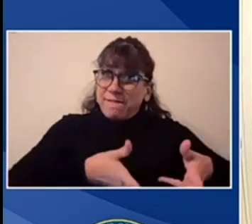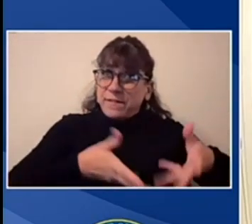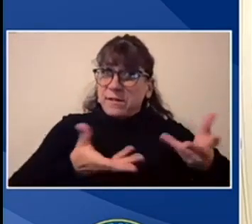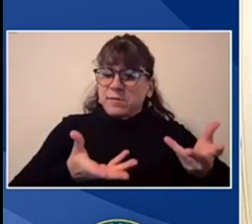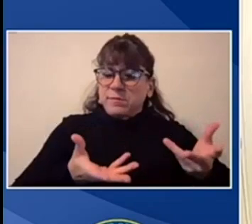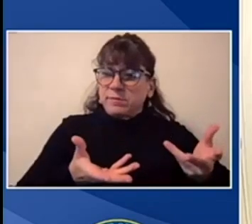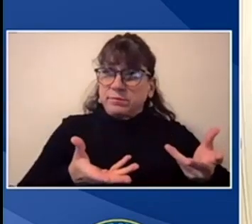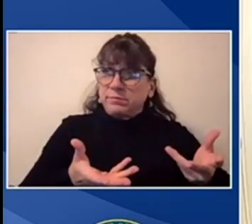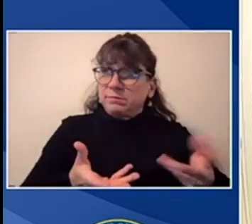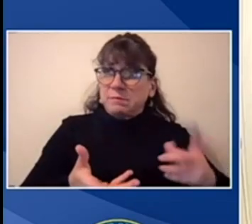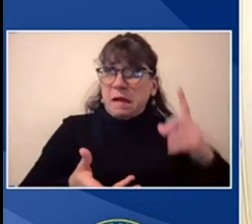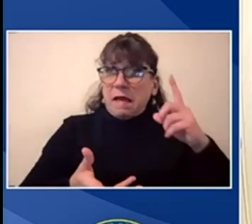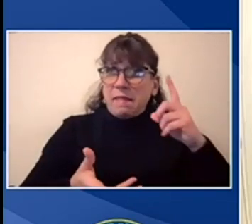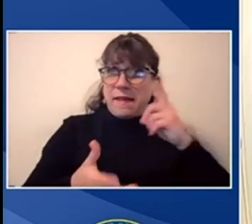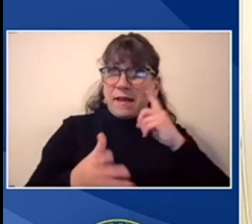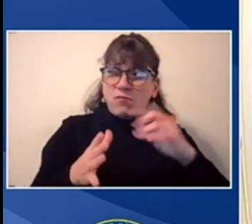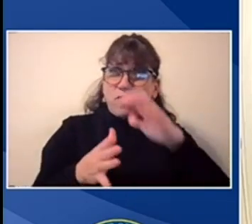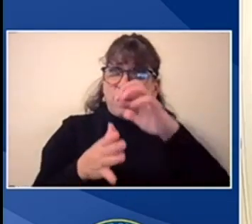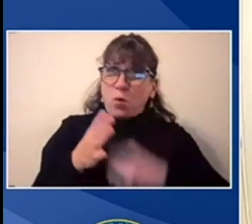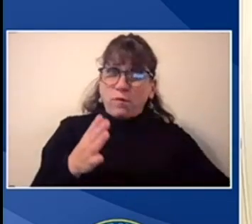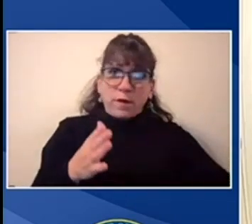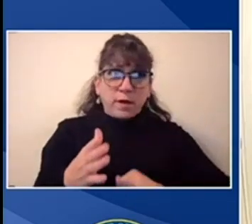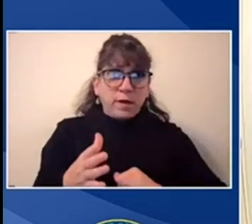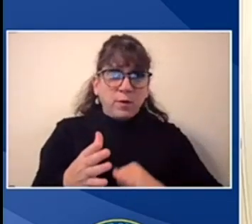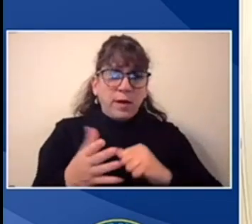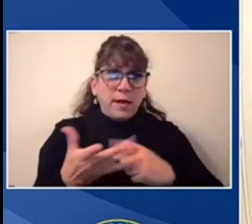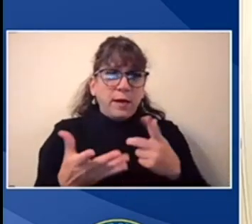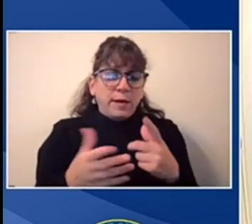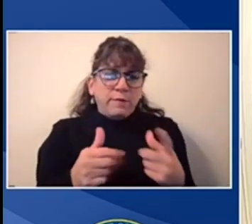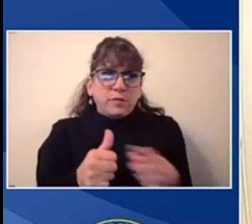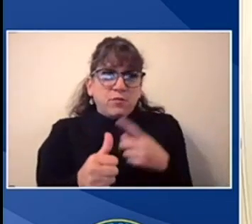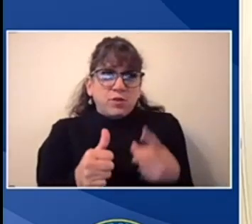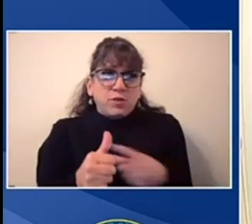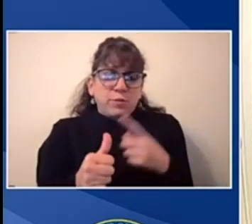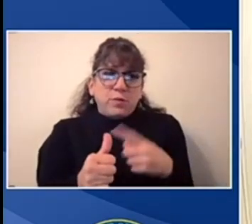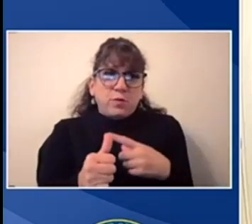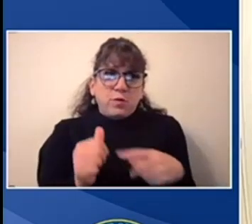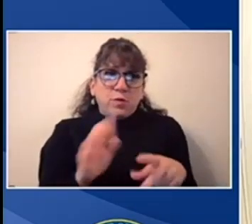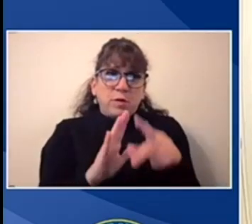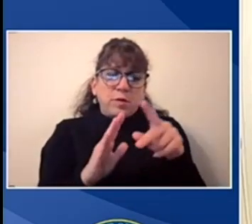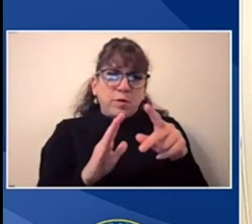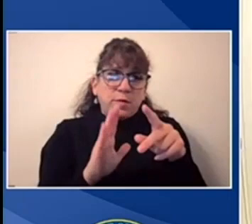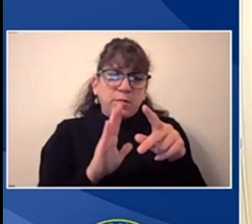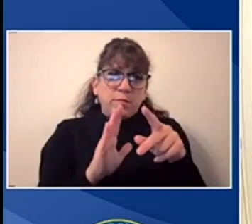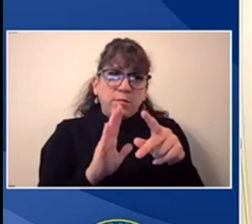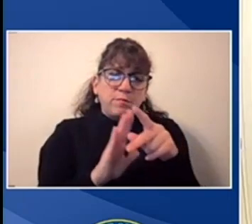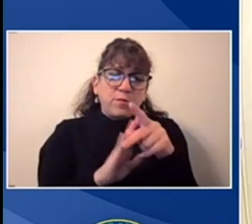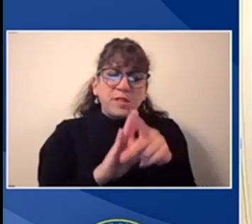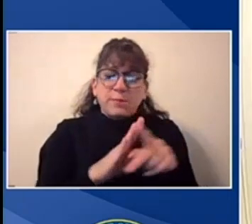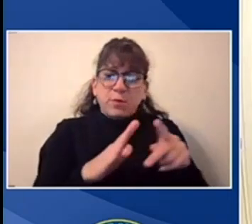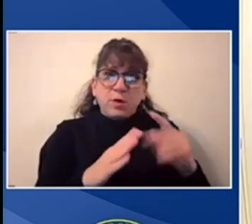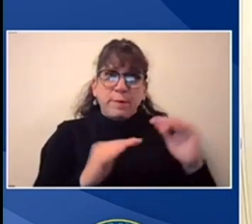So I think that just removing whatever is sitting on top of the original principal balance and ignoring all of the hard work people did in good